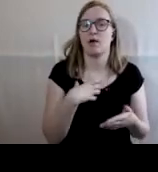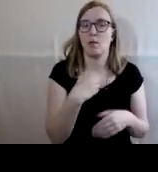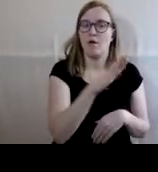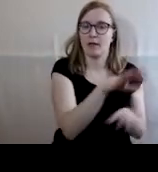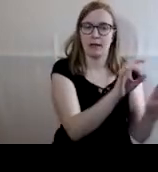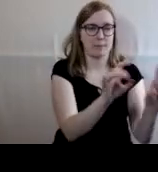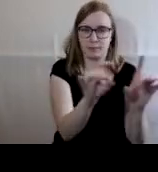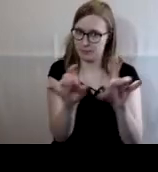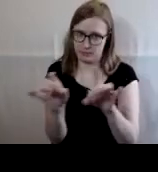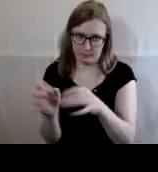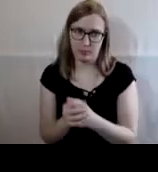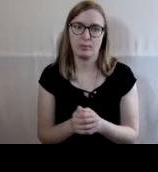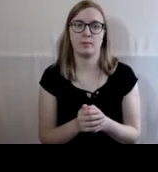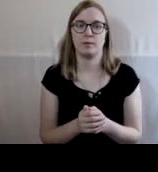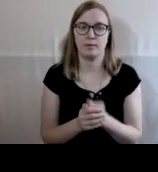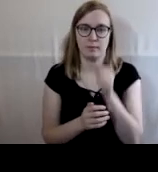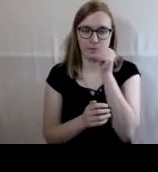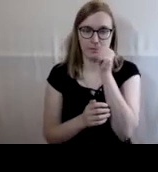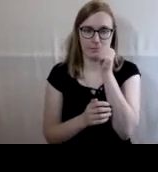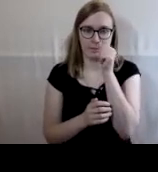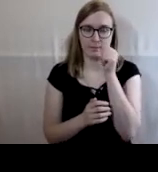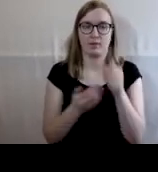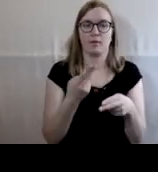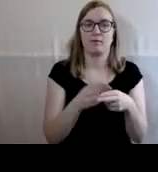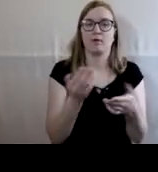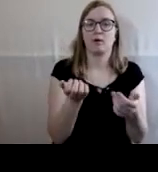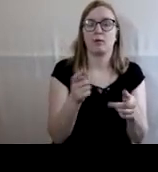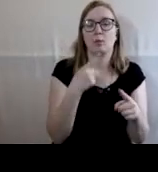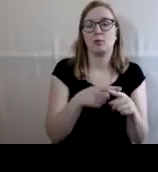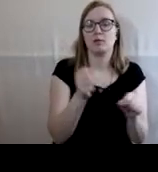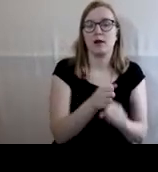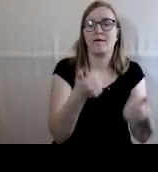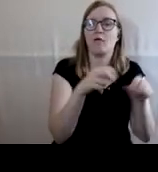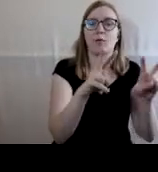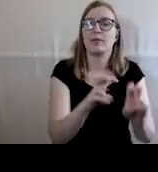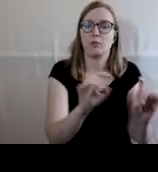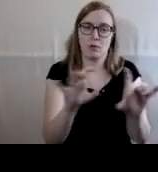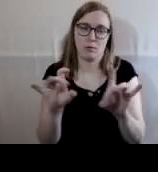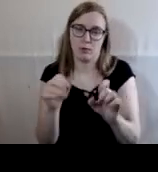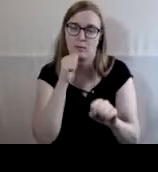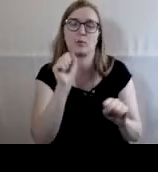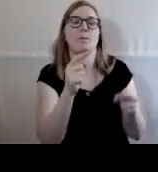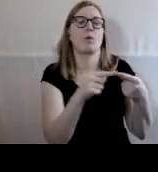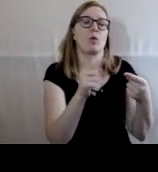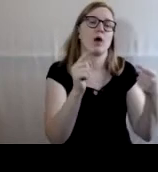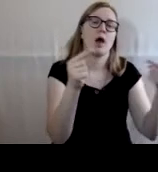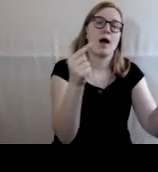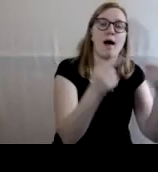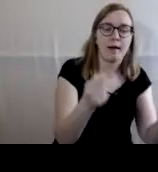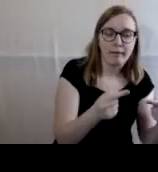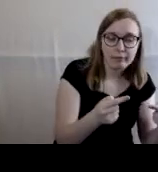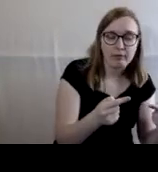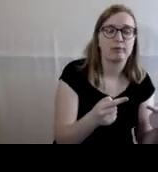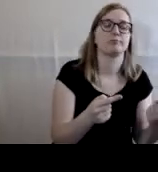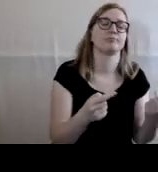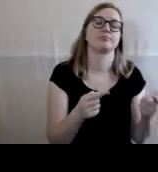that means we need to use various data sets, maybe through surveying students, looking at